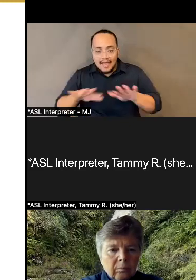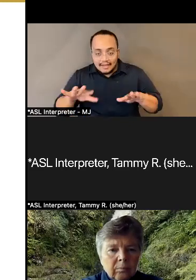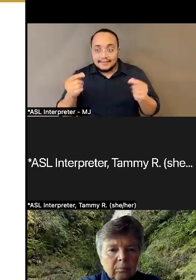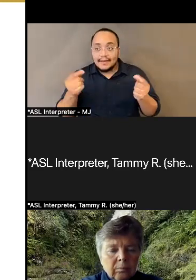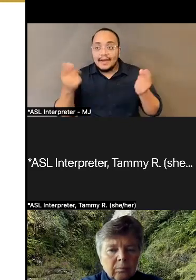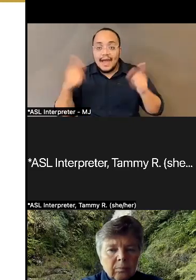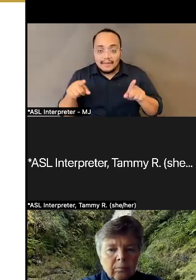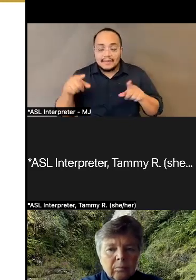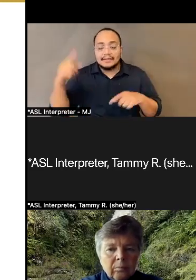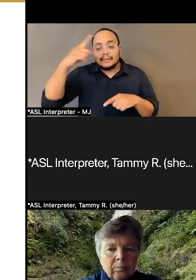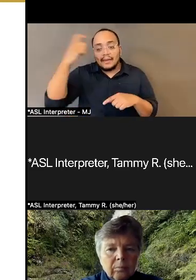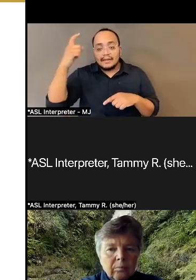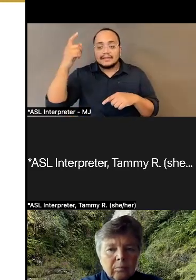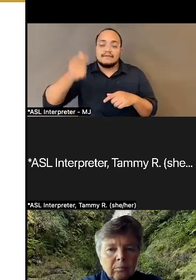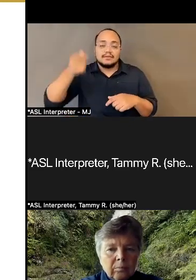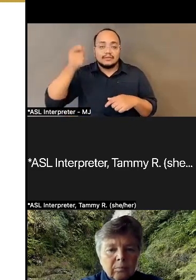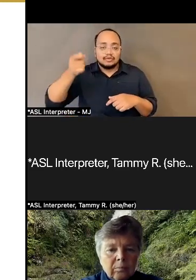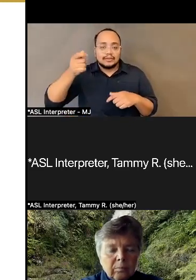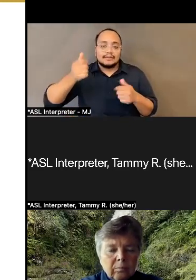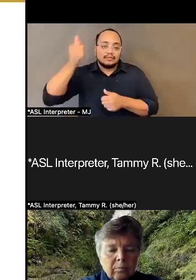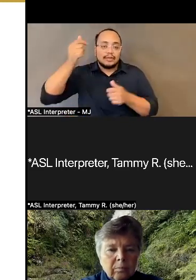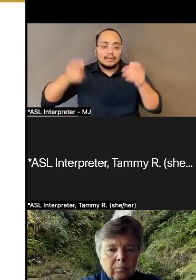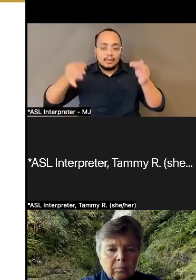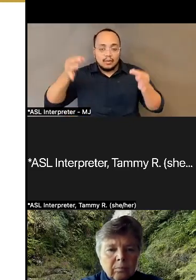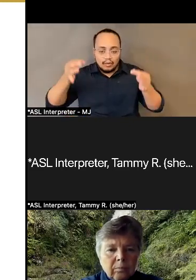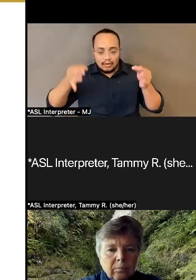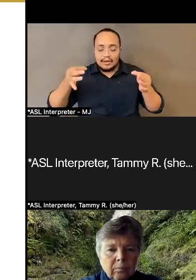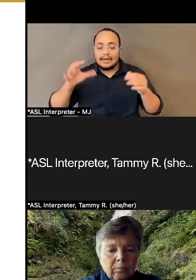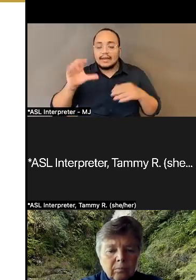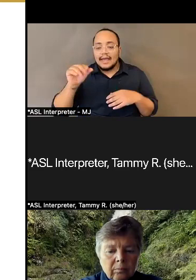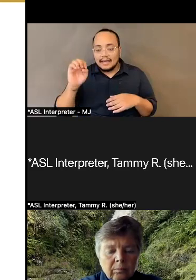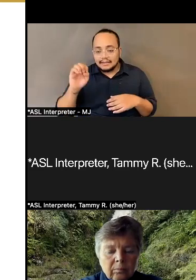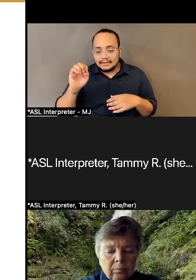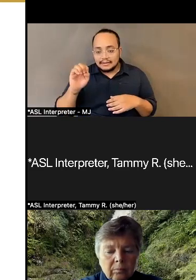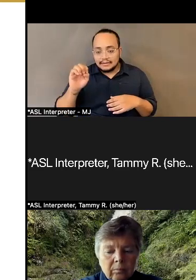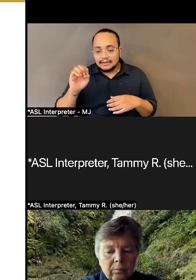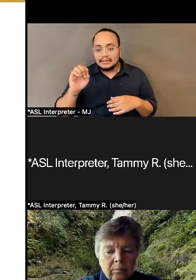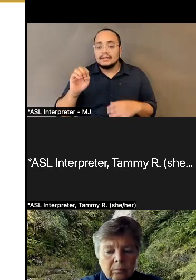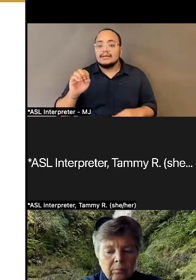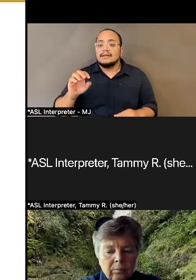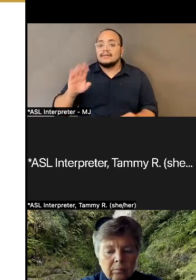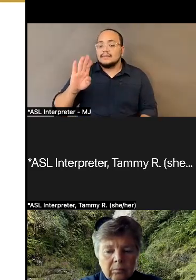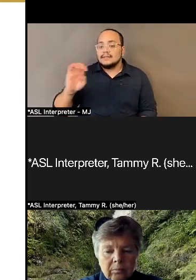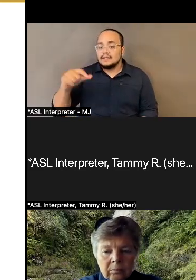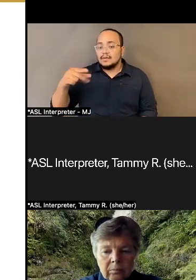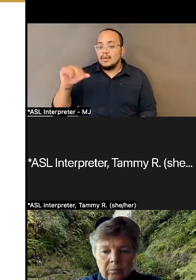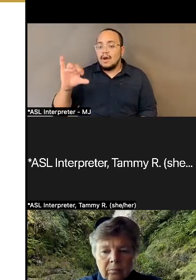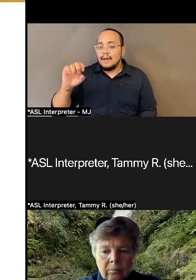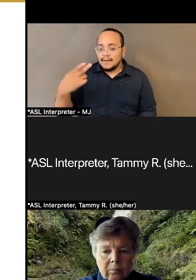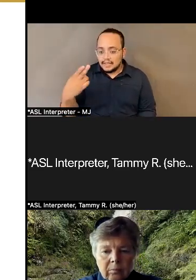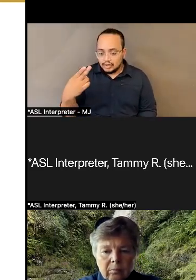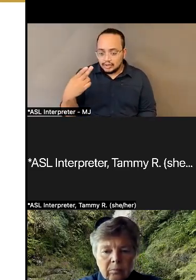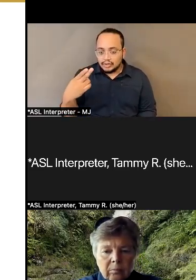to a Supreme Court case, Oliphant v. Suquamish, tribes have been stripped of their inherent